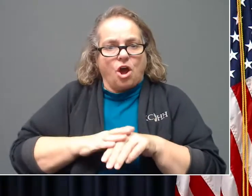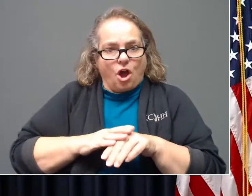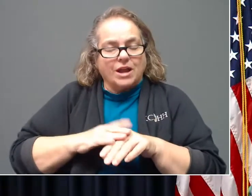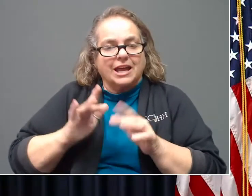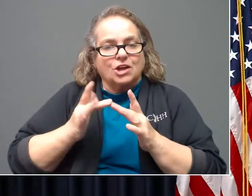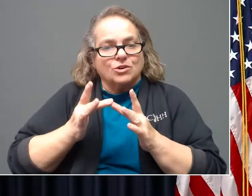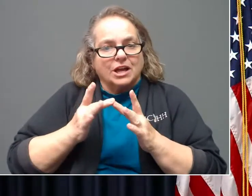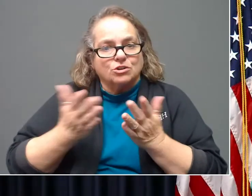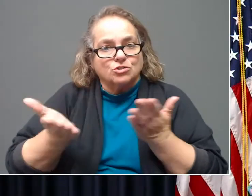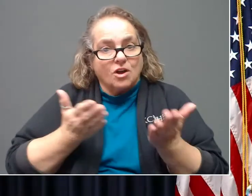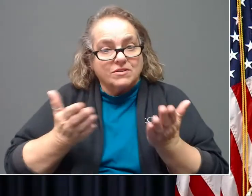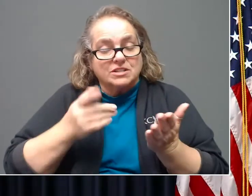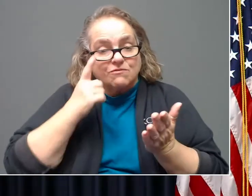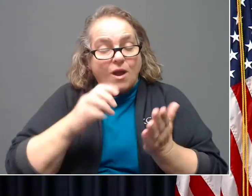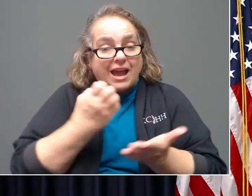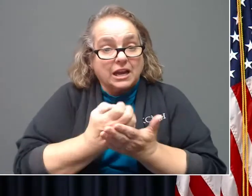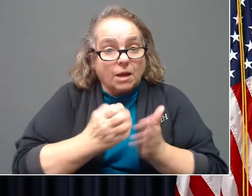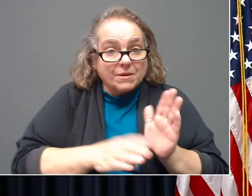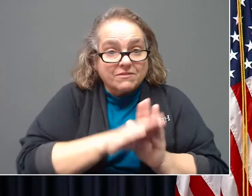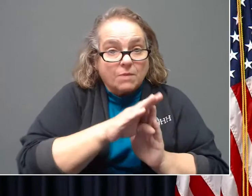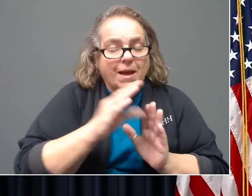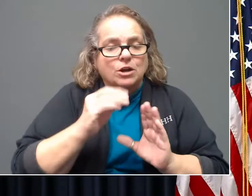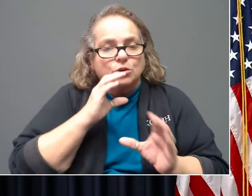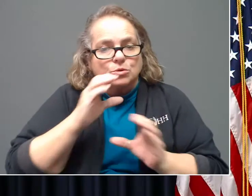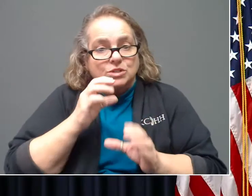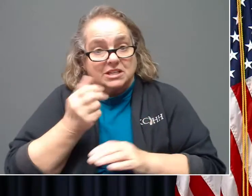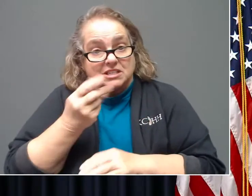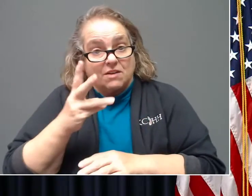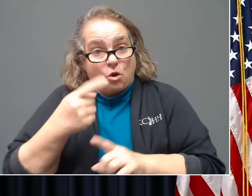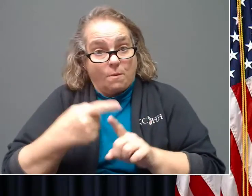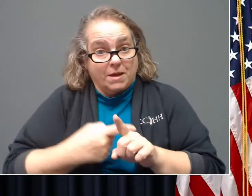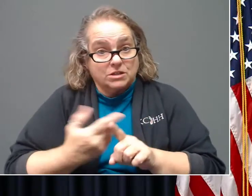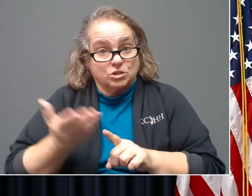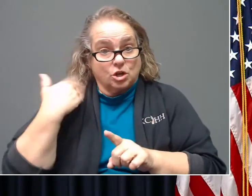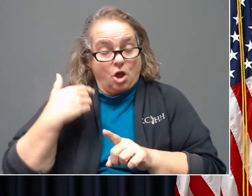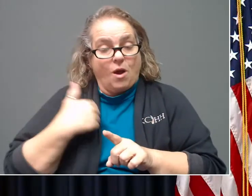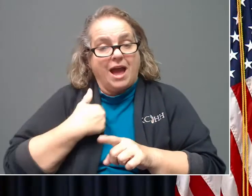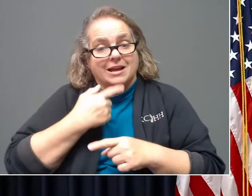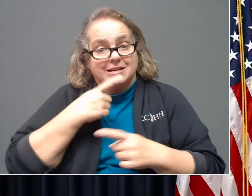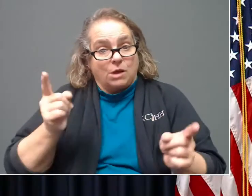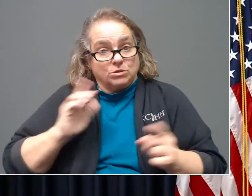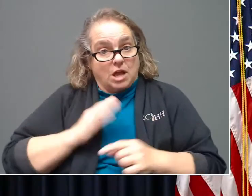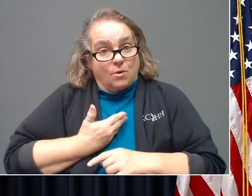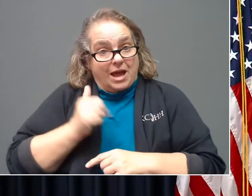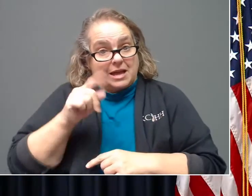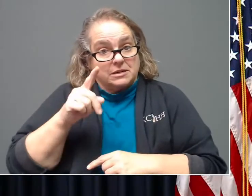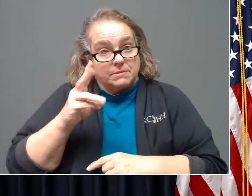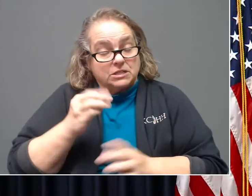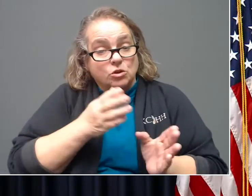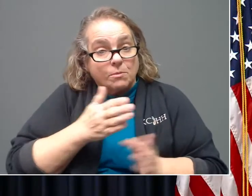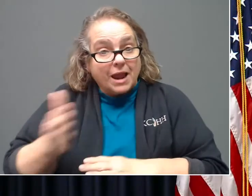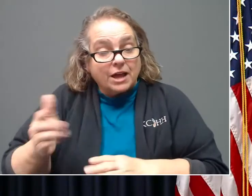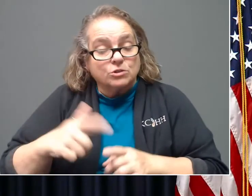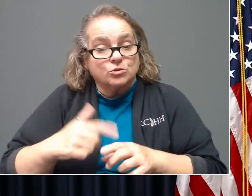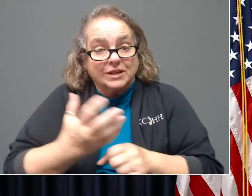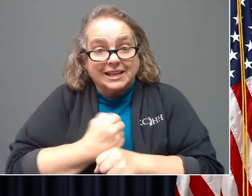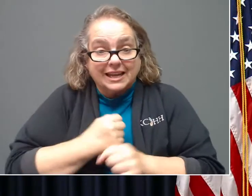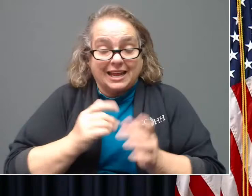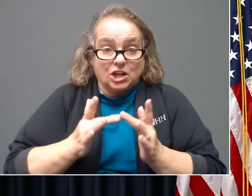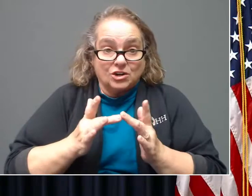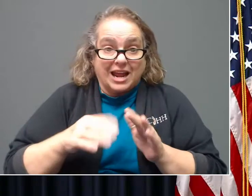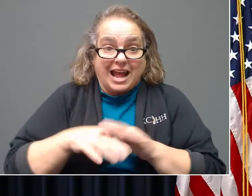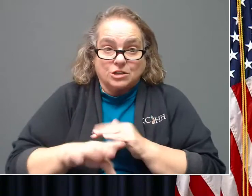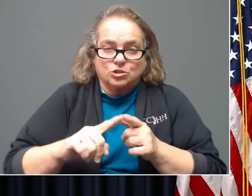communication. Several months ago, I announced our administration's plan to get internet access to every K-12